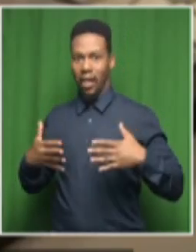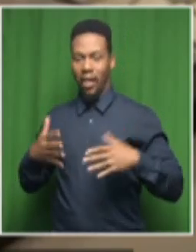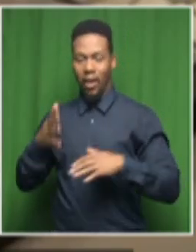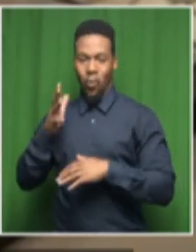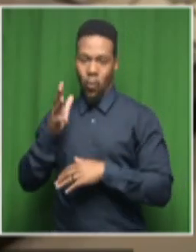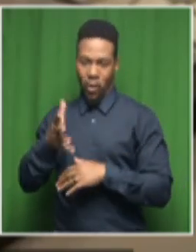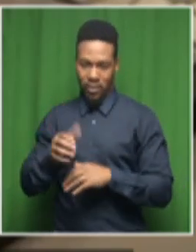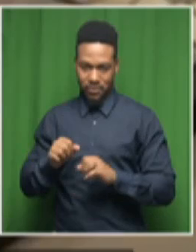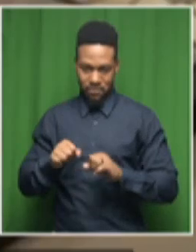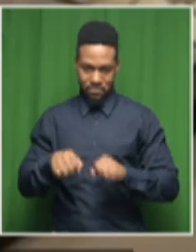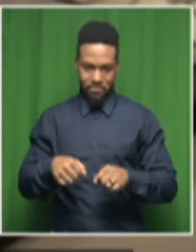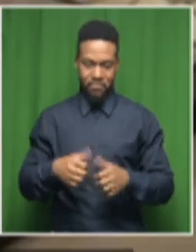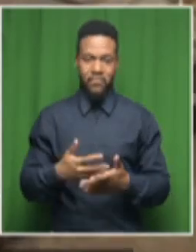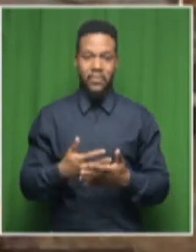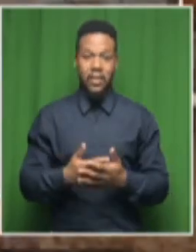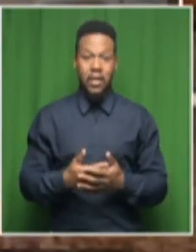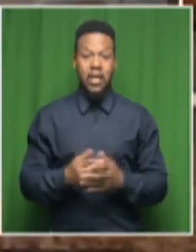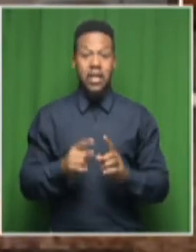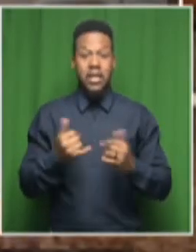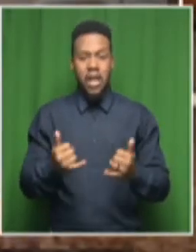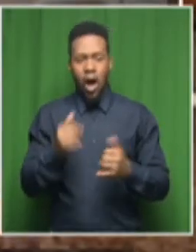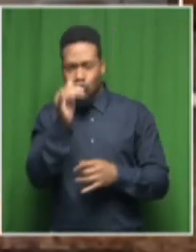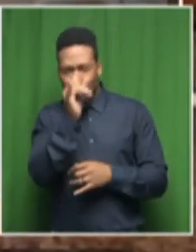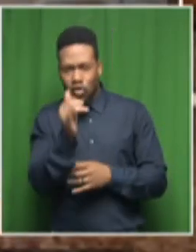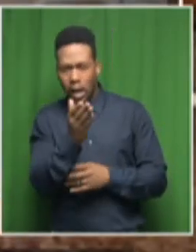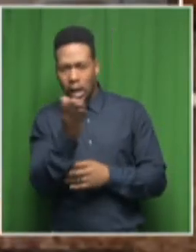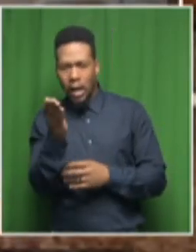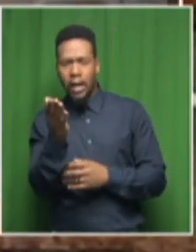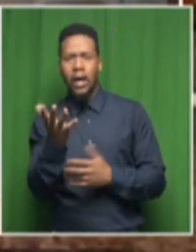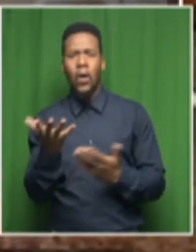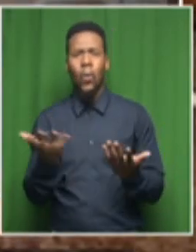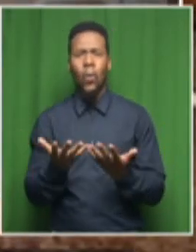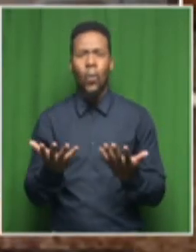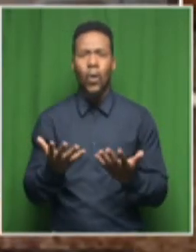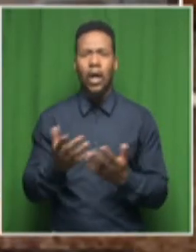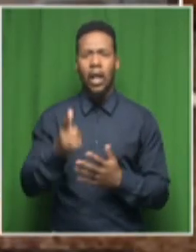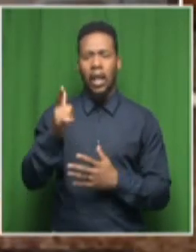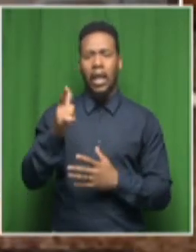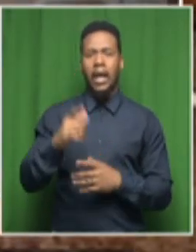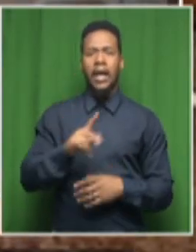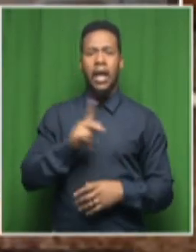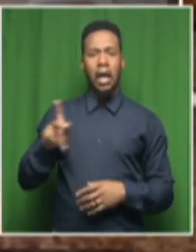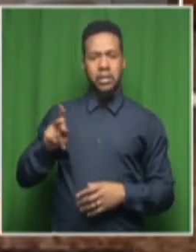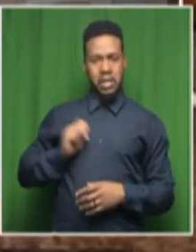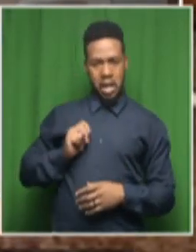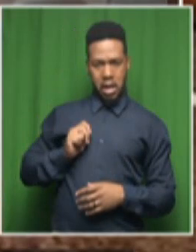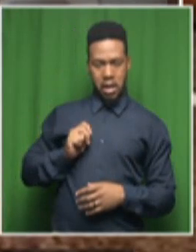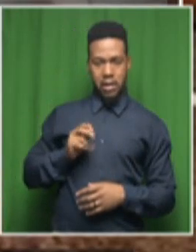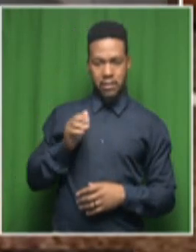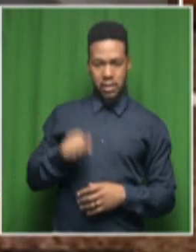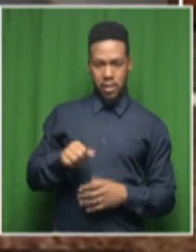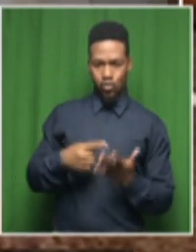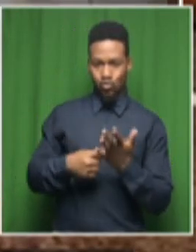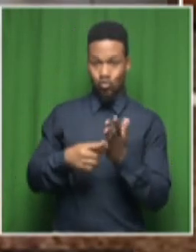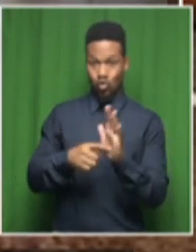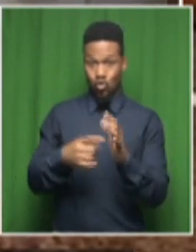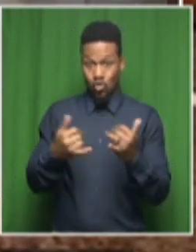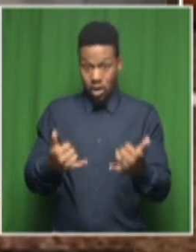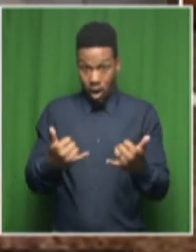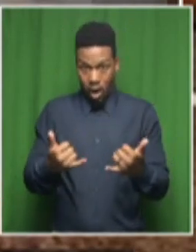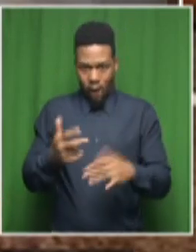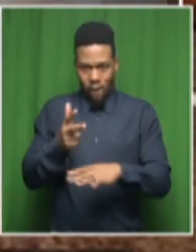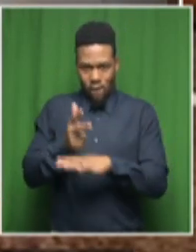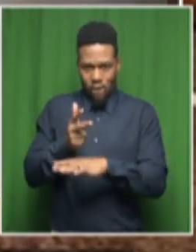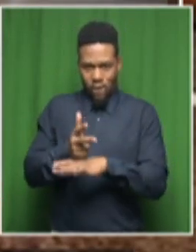as the real sort of traffic flow. Let's just take you down to Ladysmith in KZN and just show you the latest videos that we've